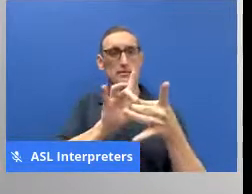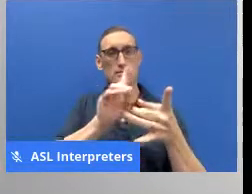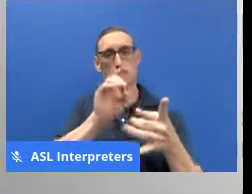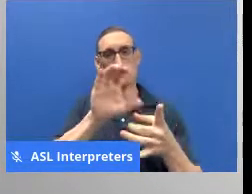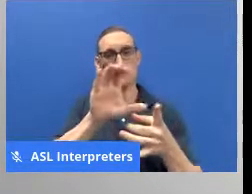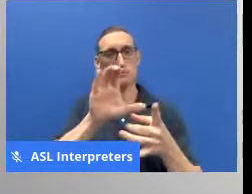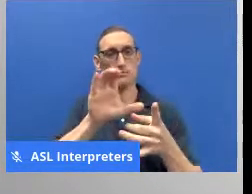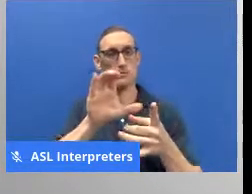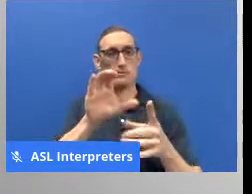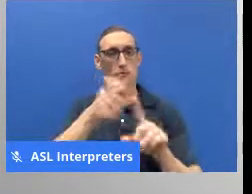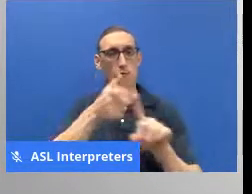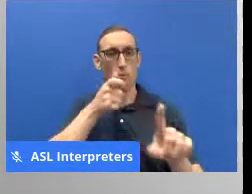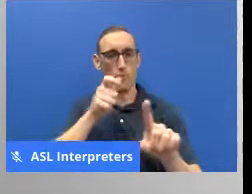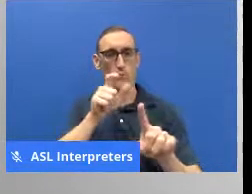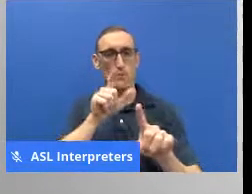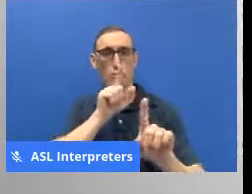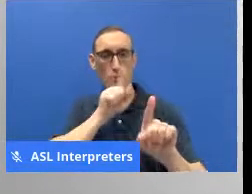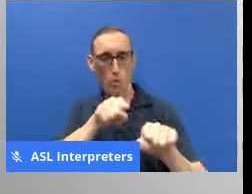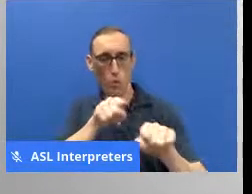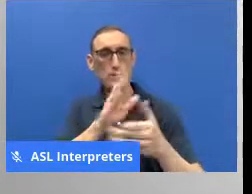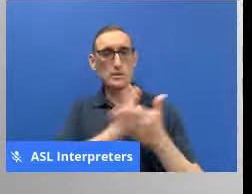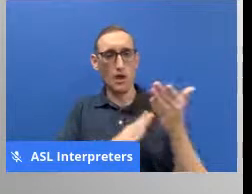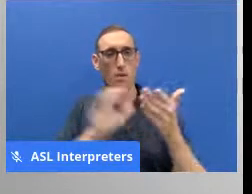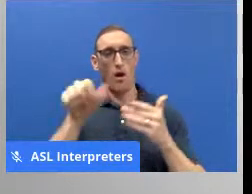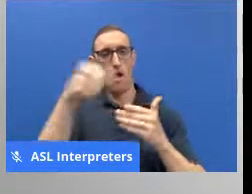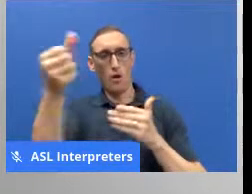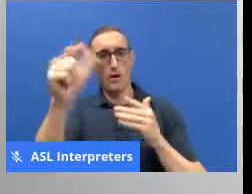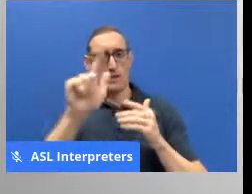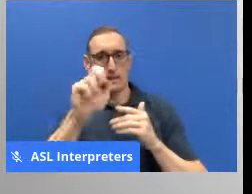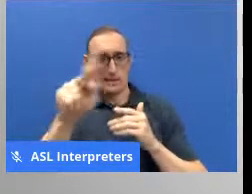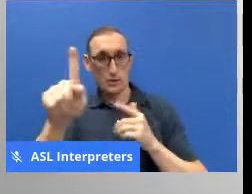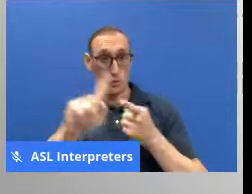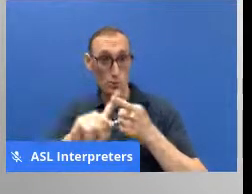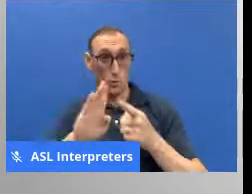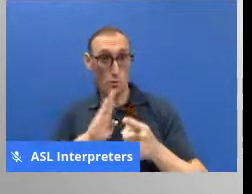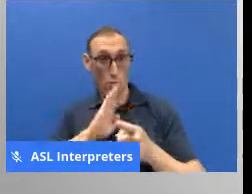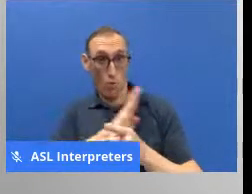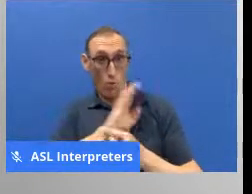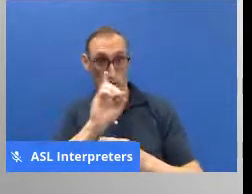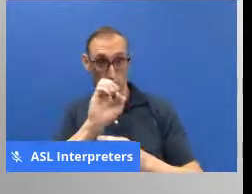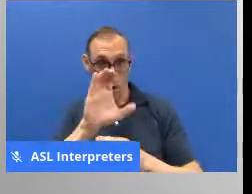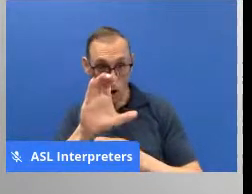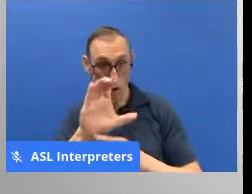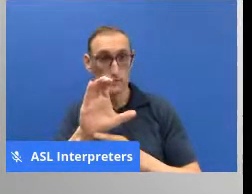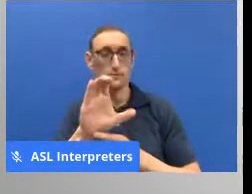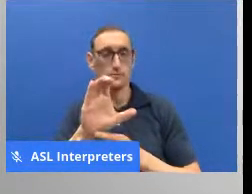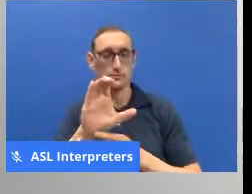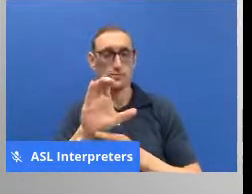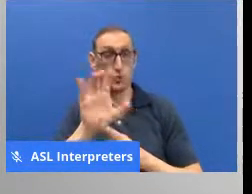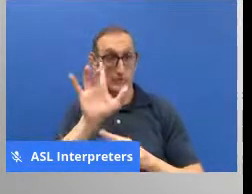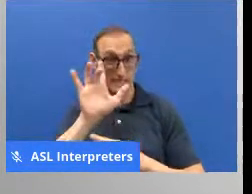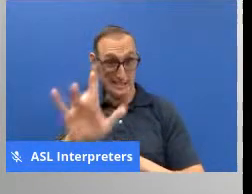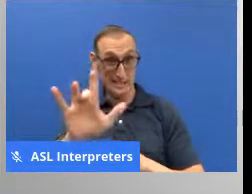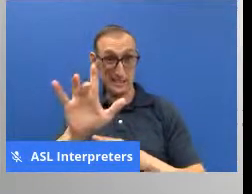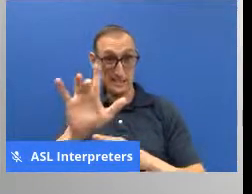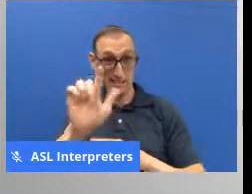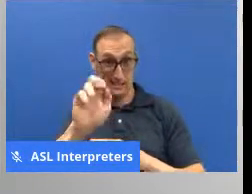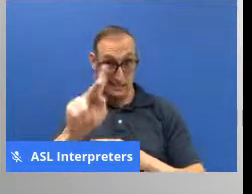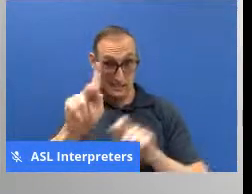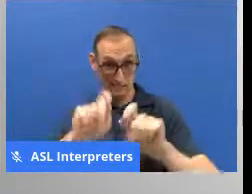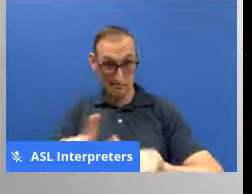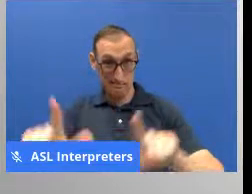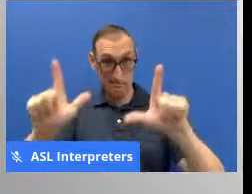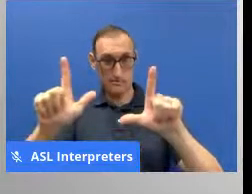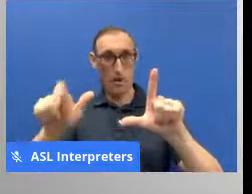links to board docs documents as well. And if you click on those links, it will lead you to another